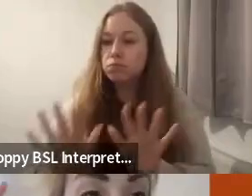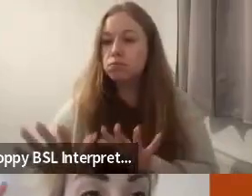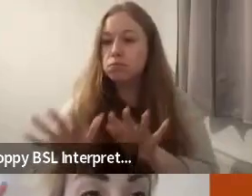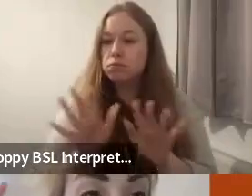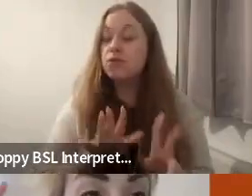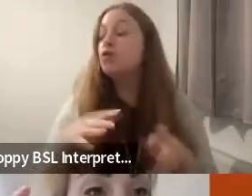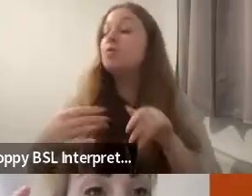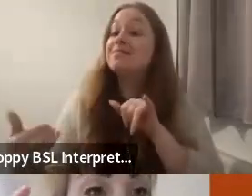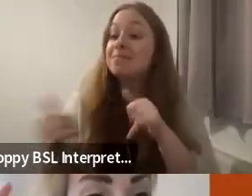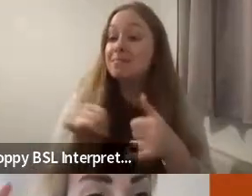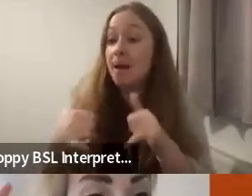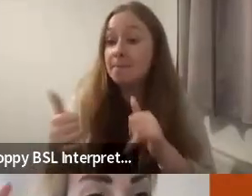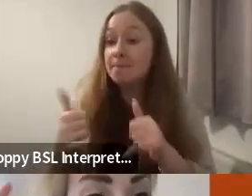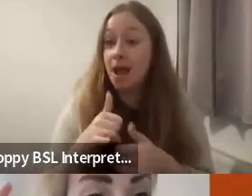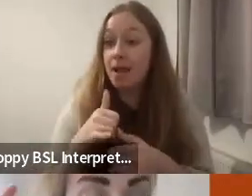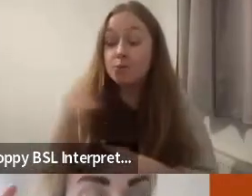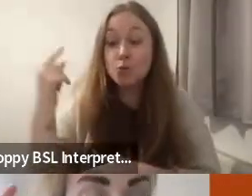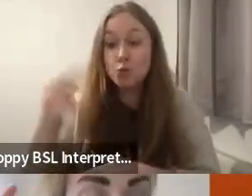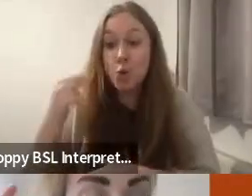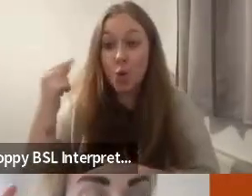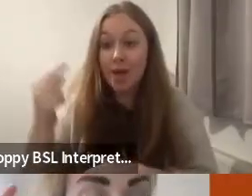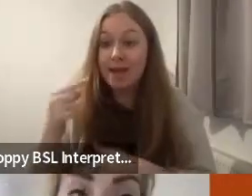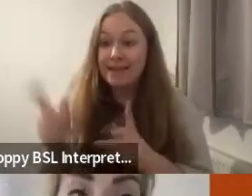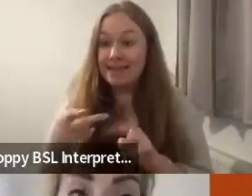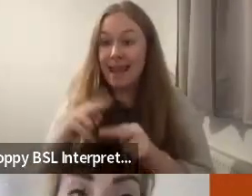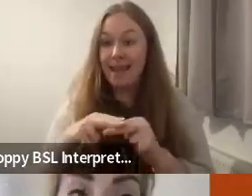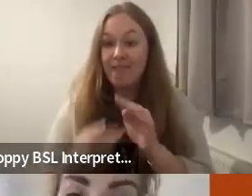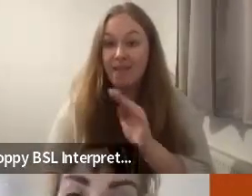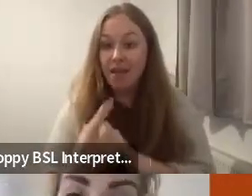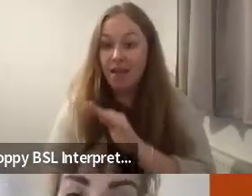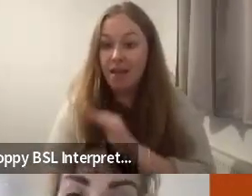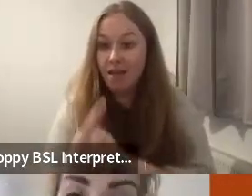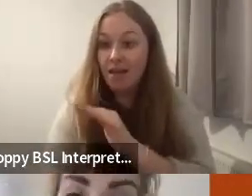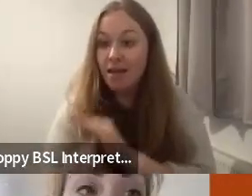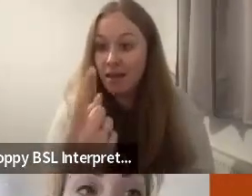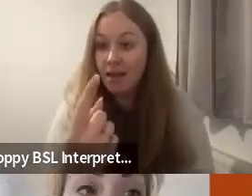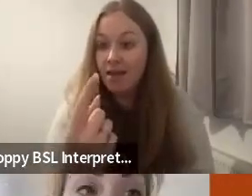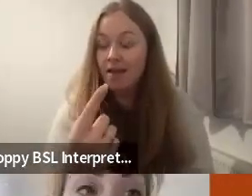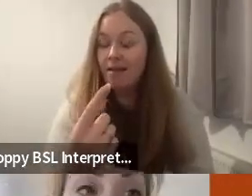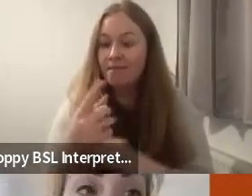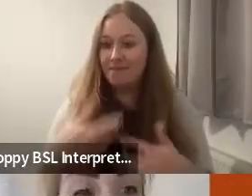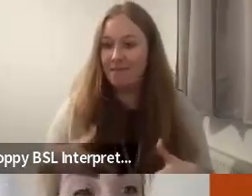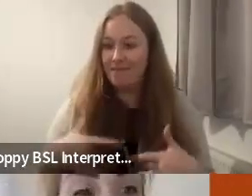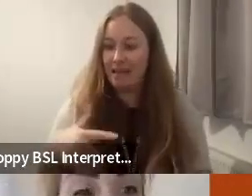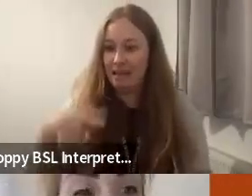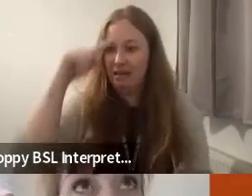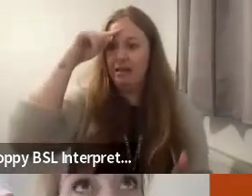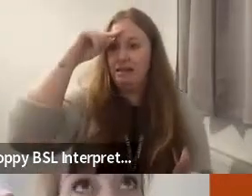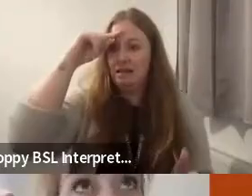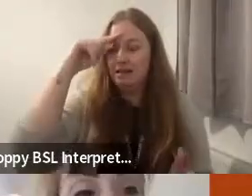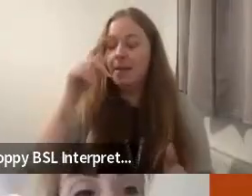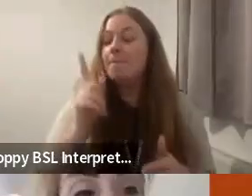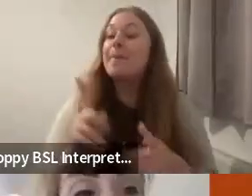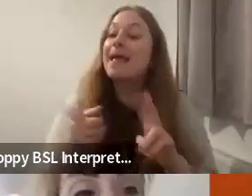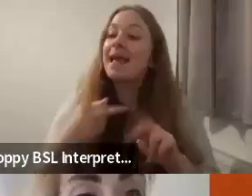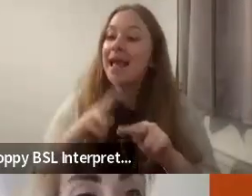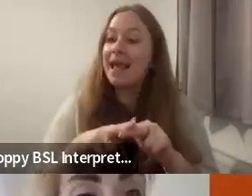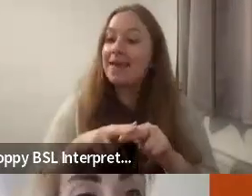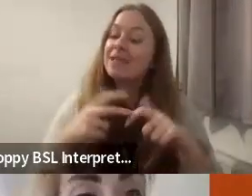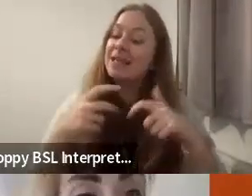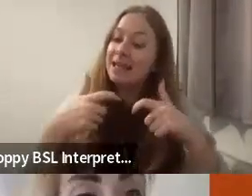triggering if it's not consistent. So for the fan, it's a consistent sound, and it takes away